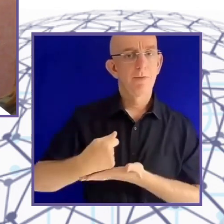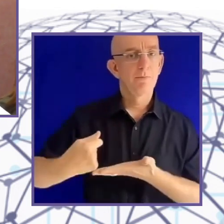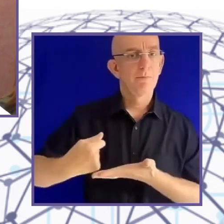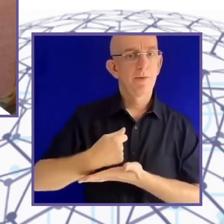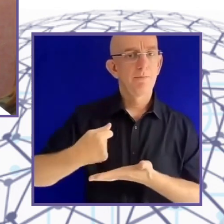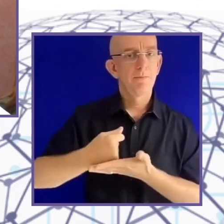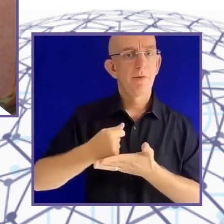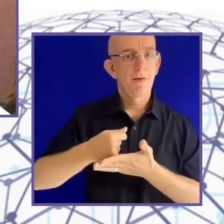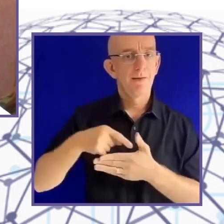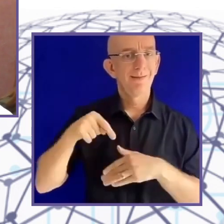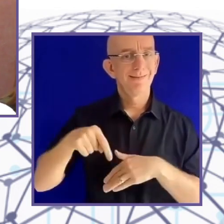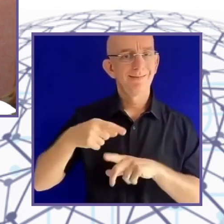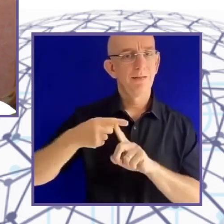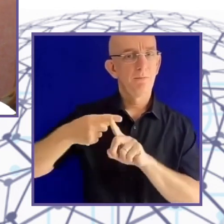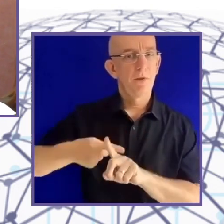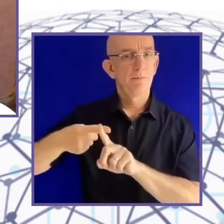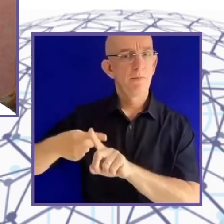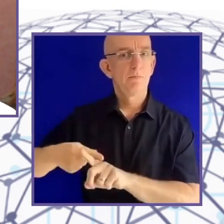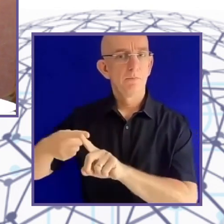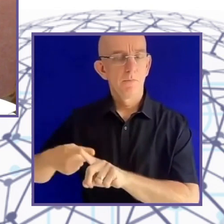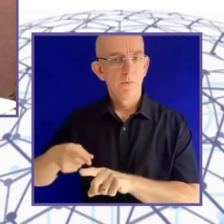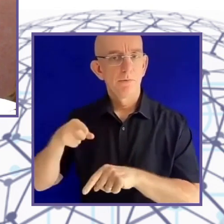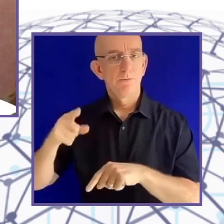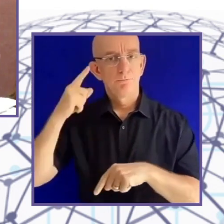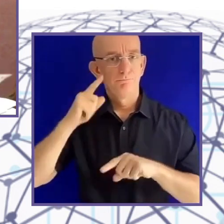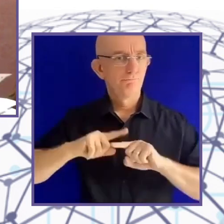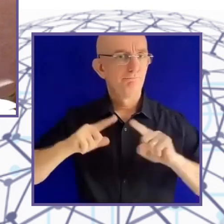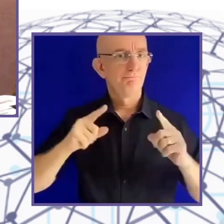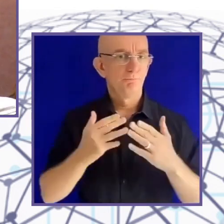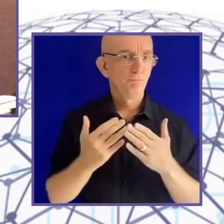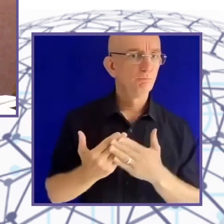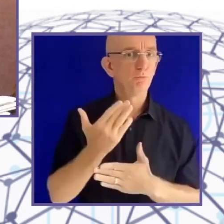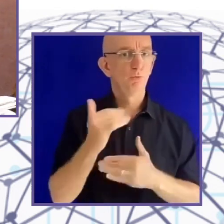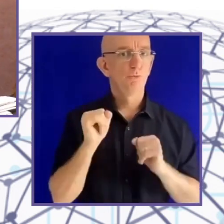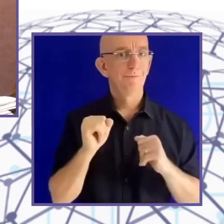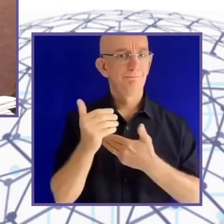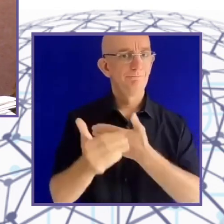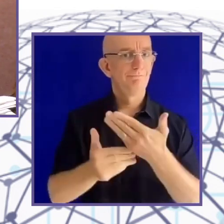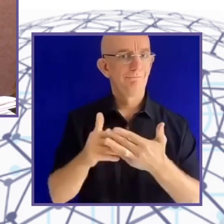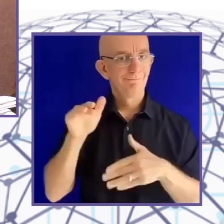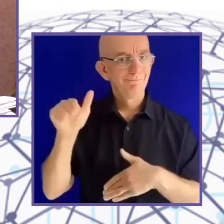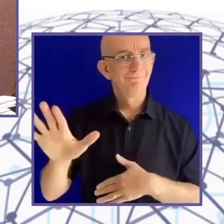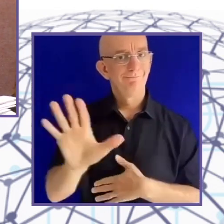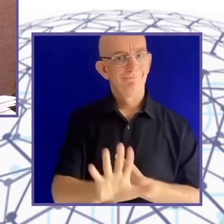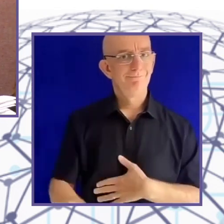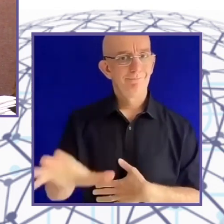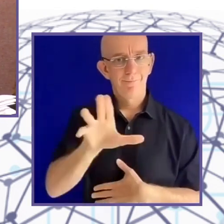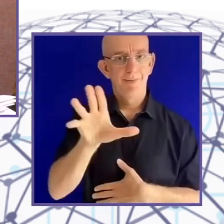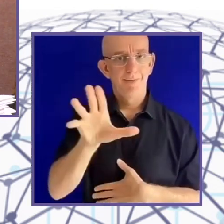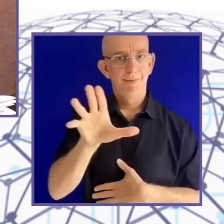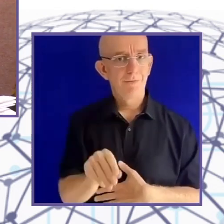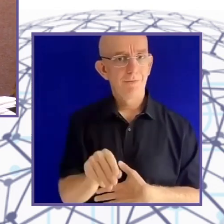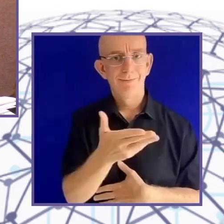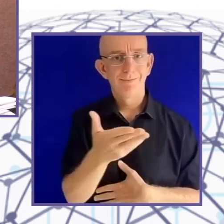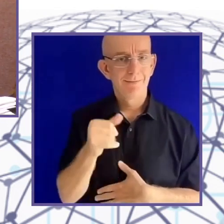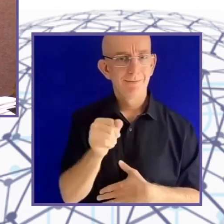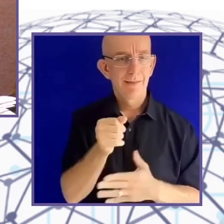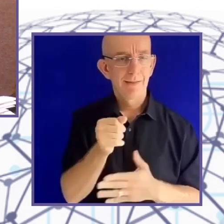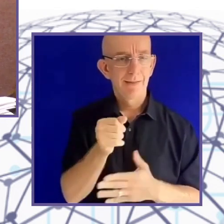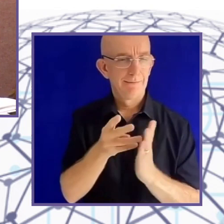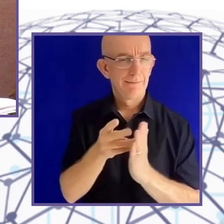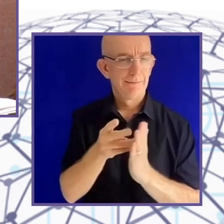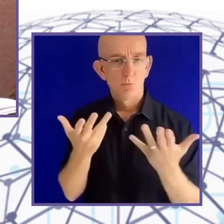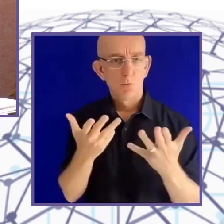that the product could be accessed by those in need. Is it available in South Africa? No,